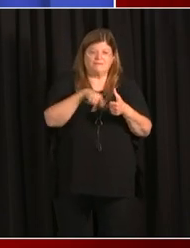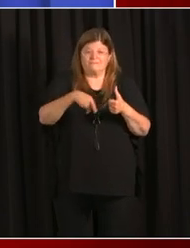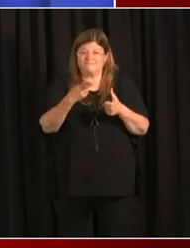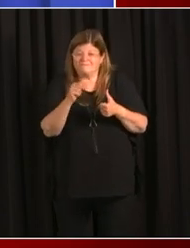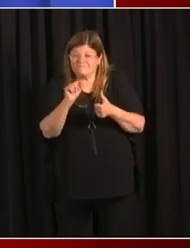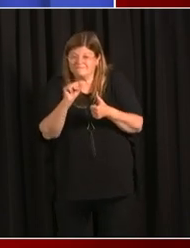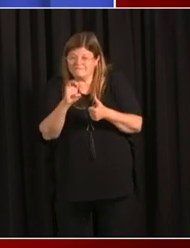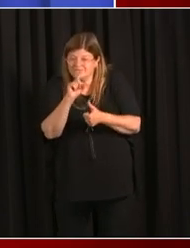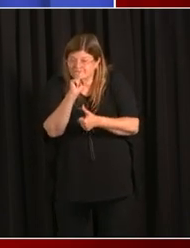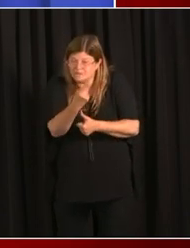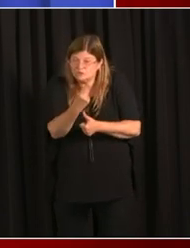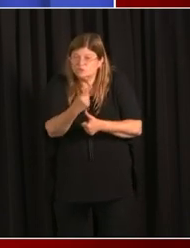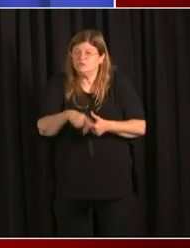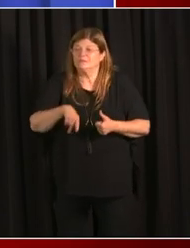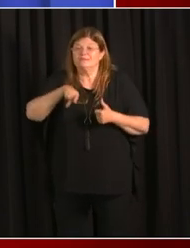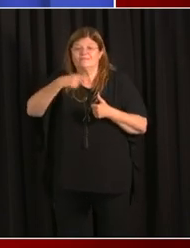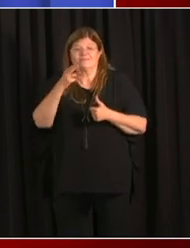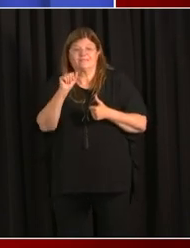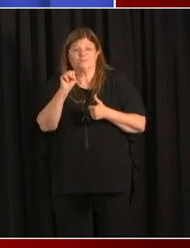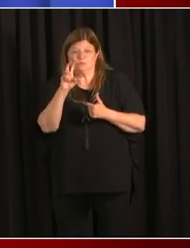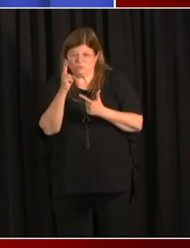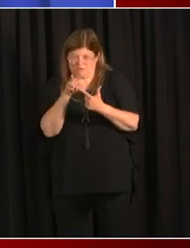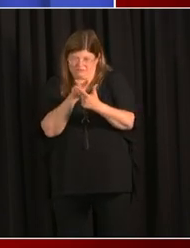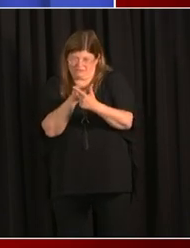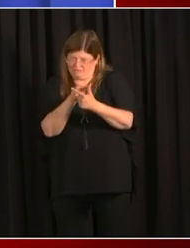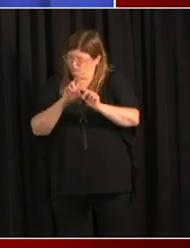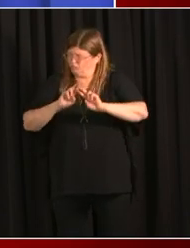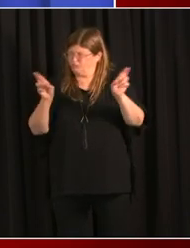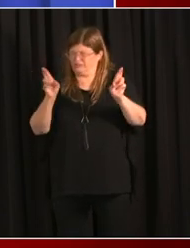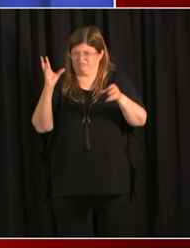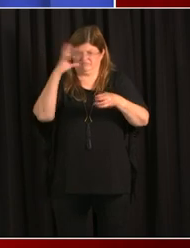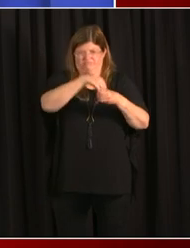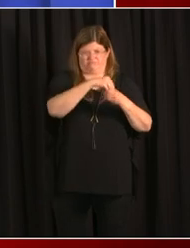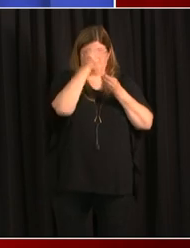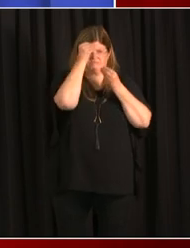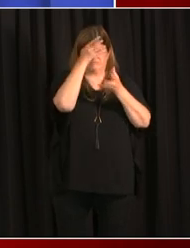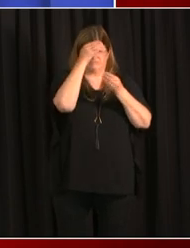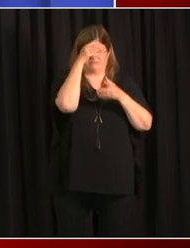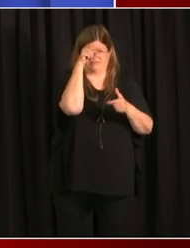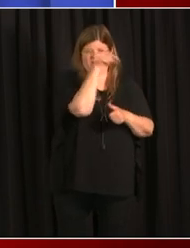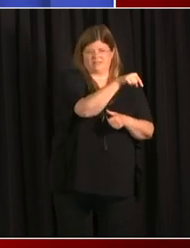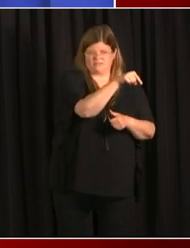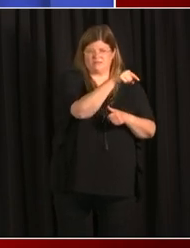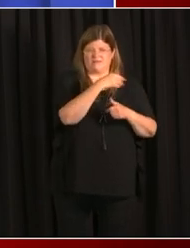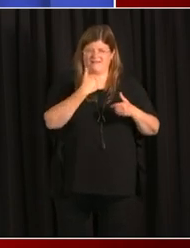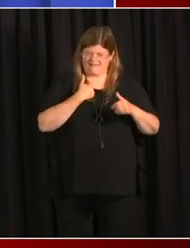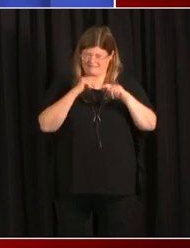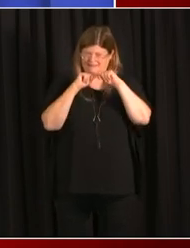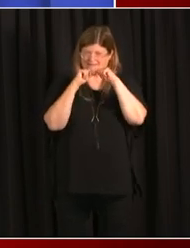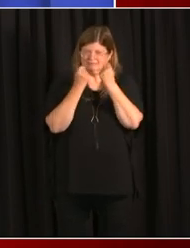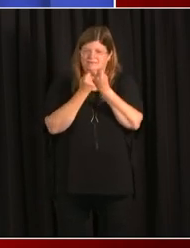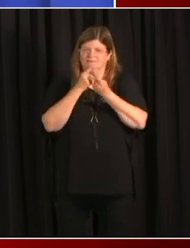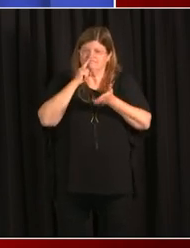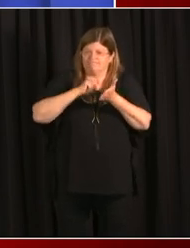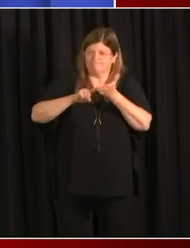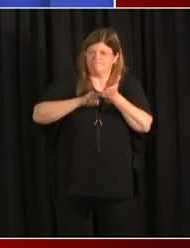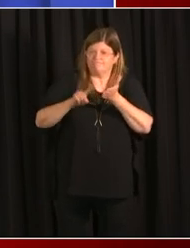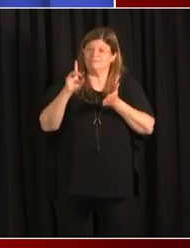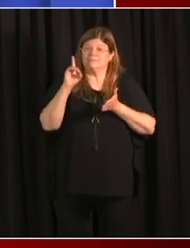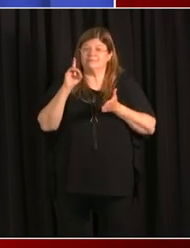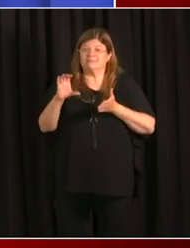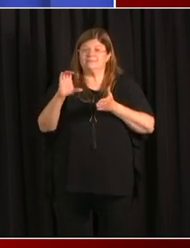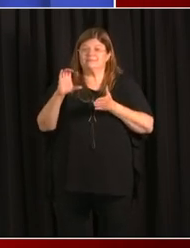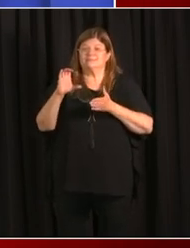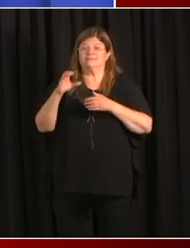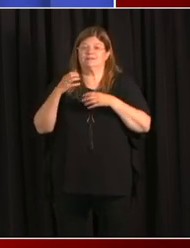in. We have a team that's called the Epidemiology and Investigation Team at DC Health that routinely